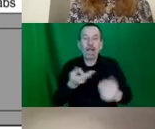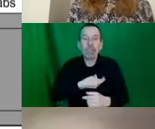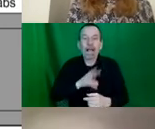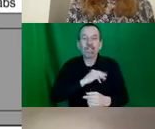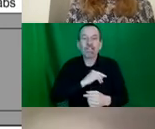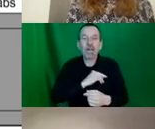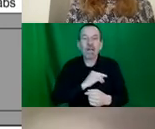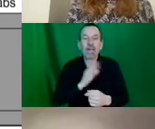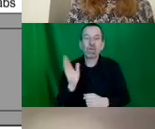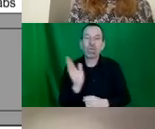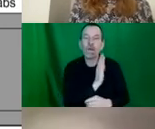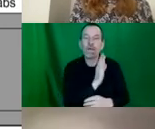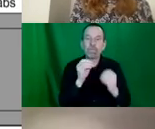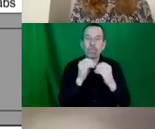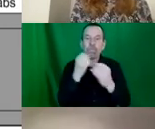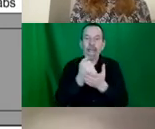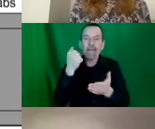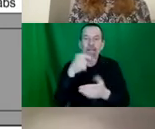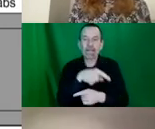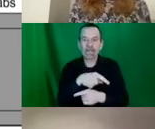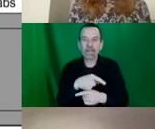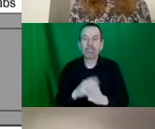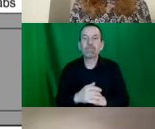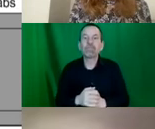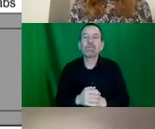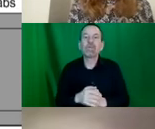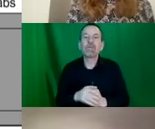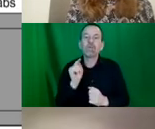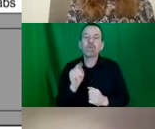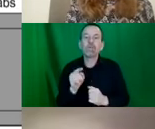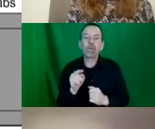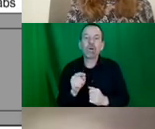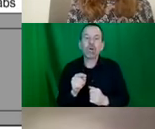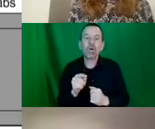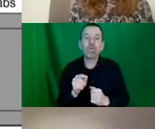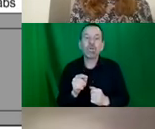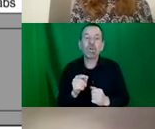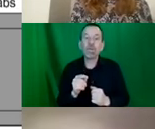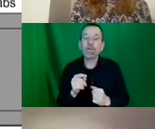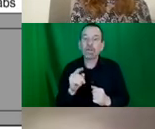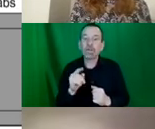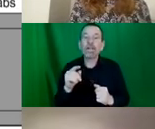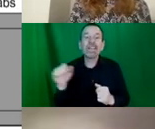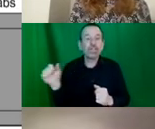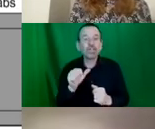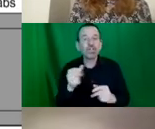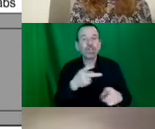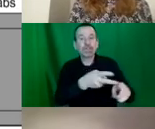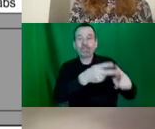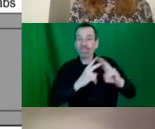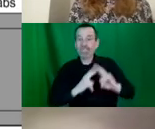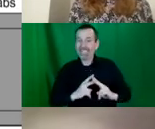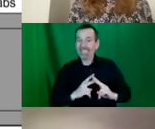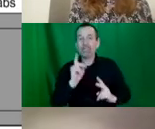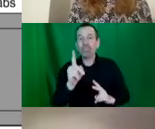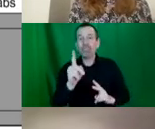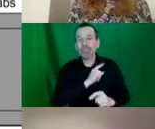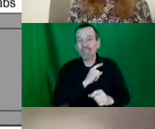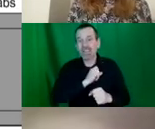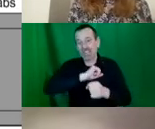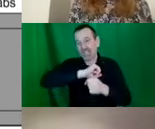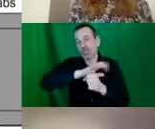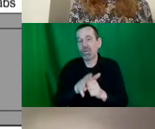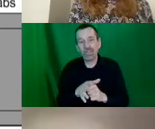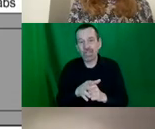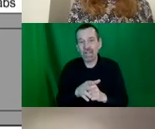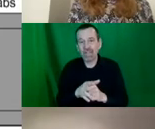in Palestine. This year, they were due to have a further visit in person. However, due to the global COVID-19 restrictions,